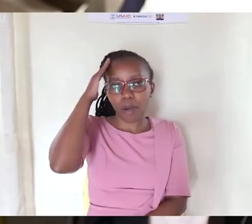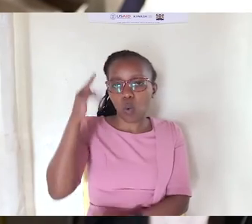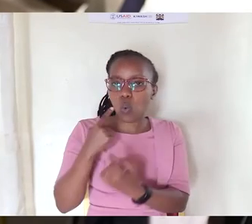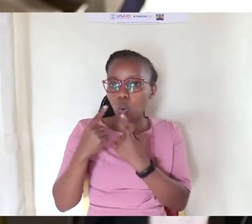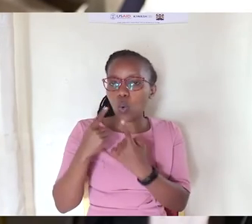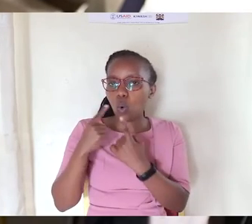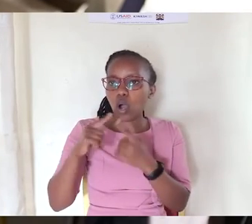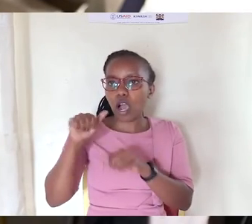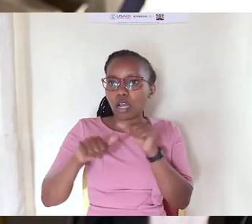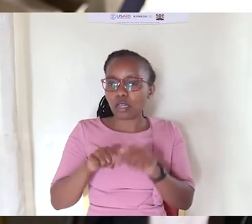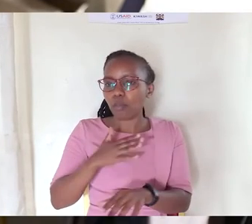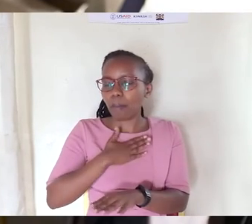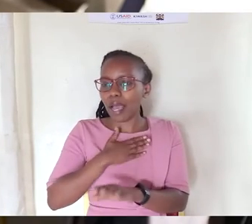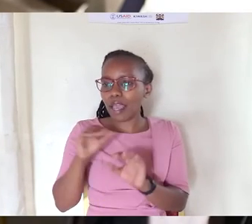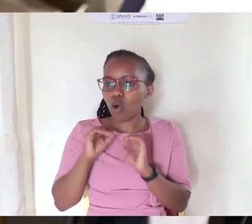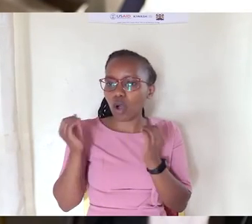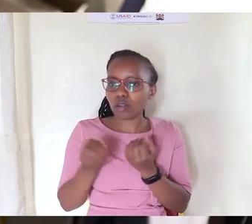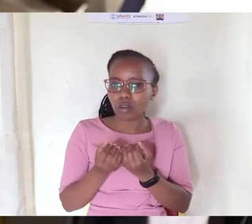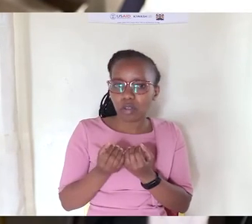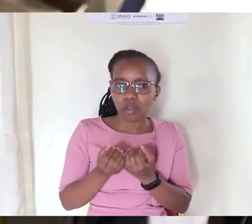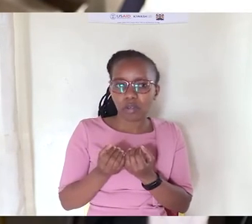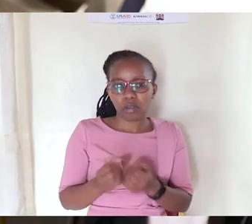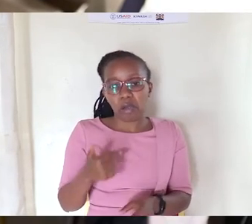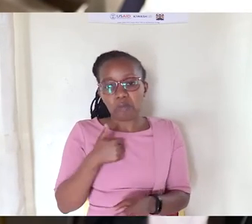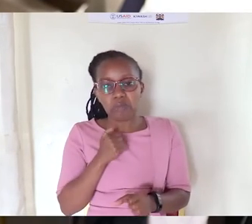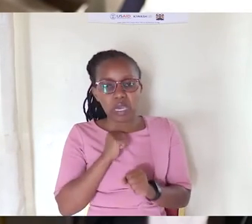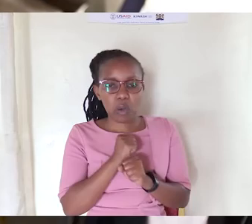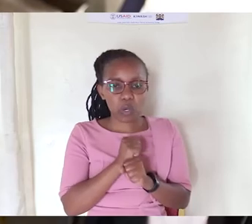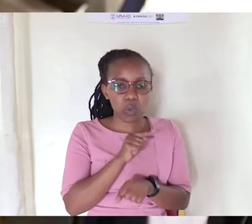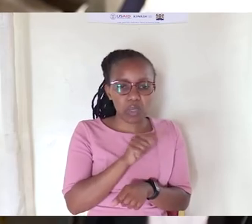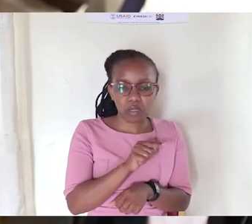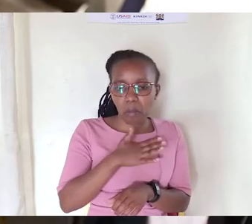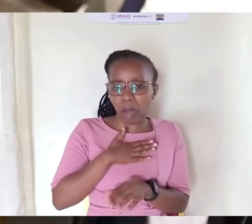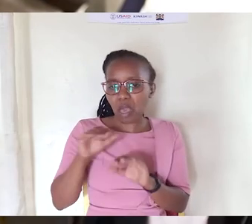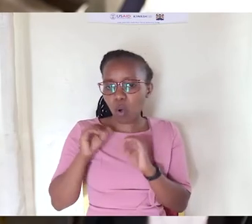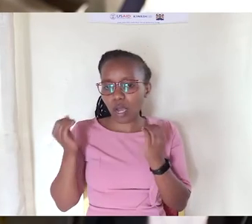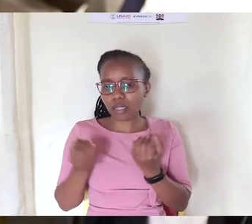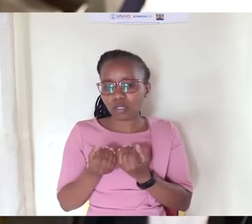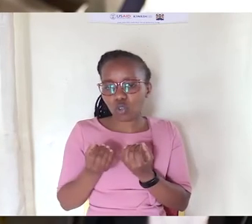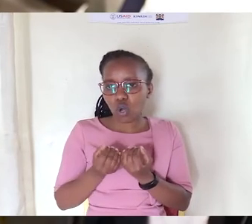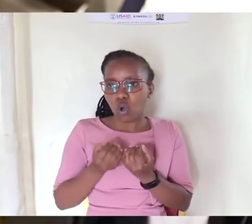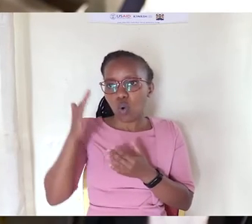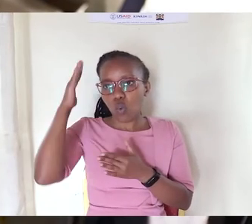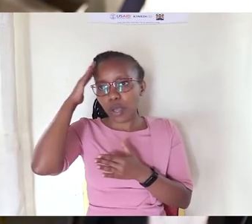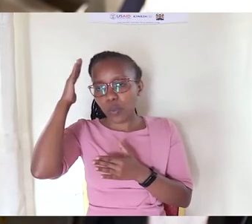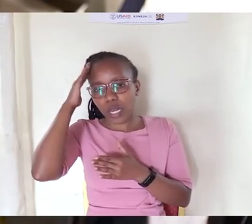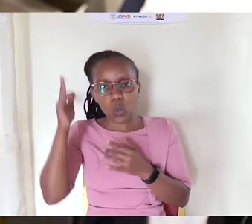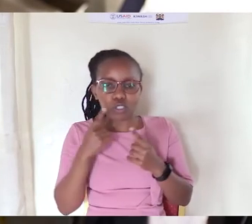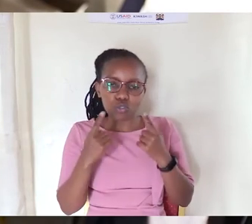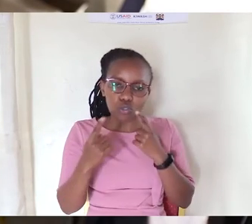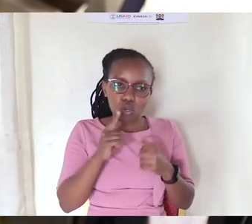about my organization is doing this, I am going to be able to do this? We have to figure out how we're going to talk with each